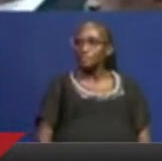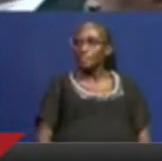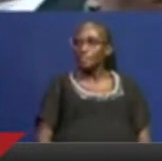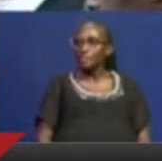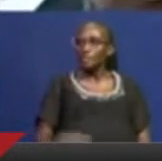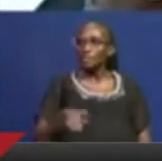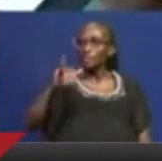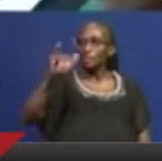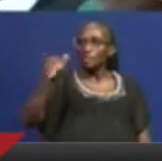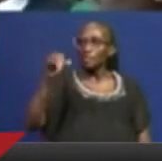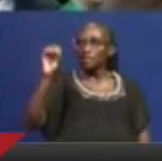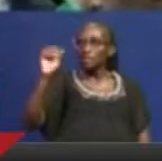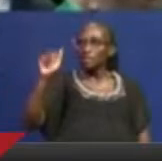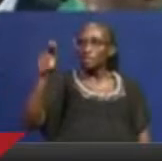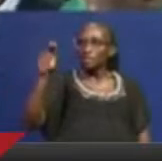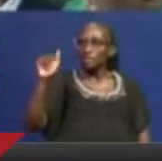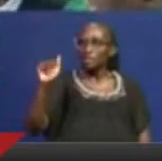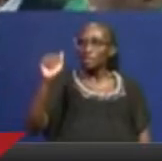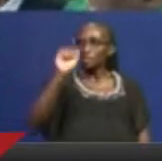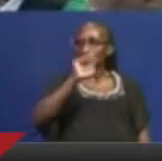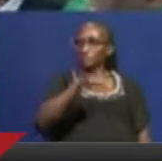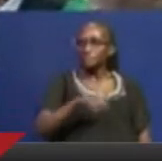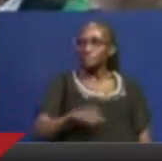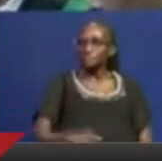Emurodikil Johanna Ngeno.